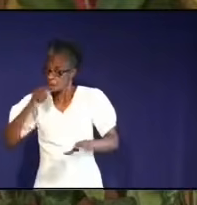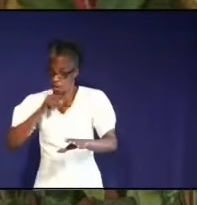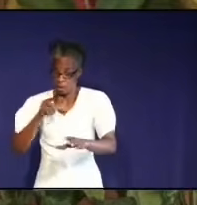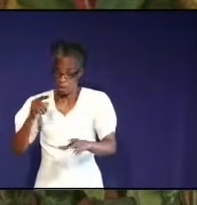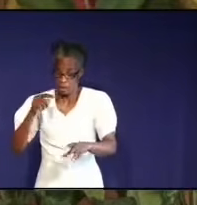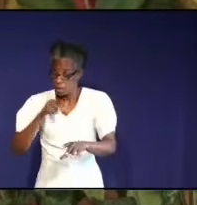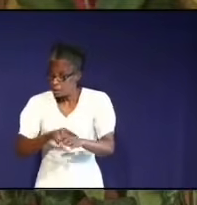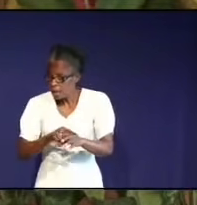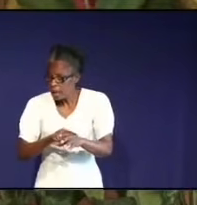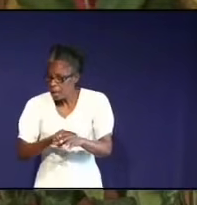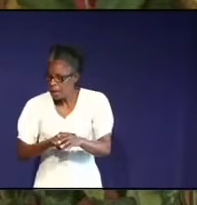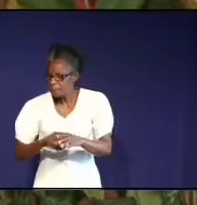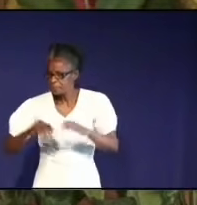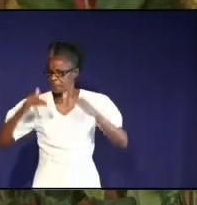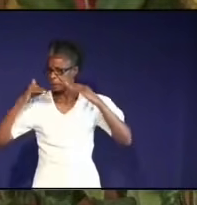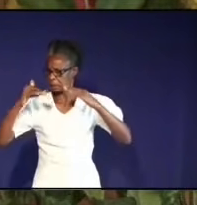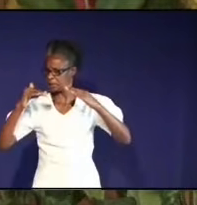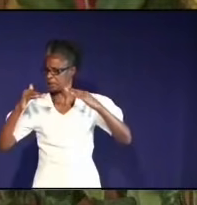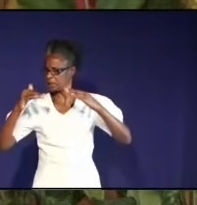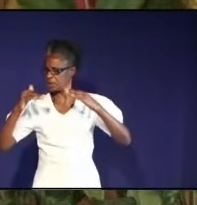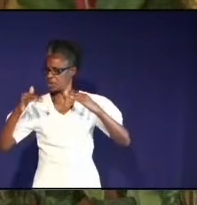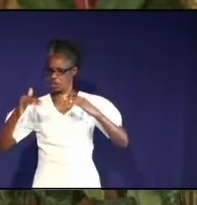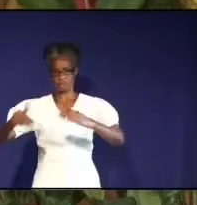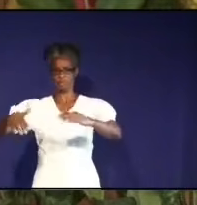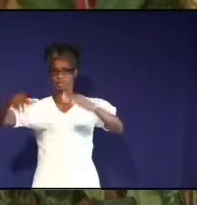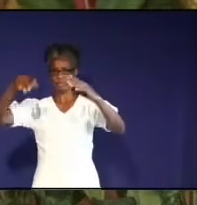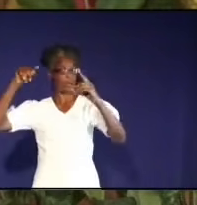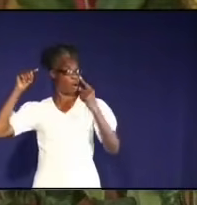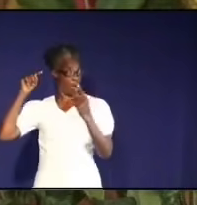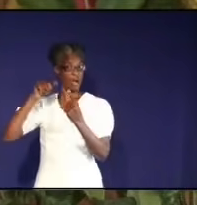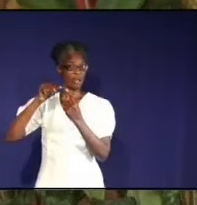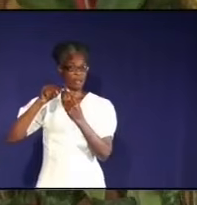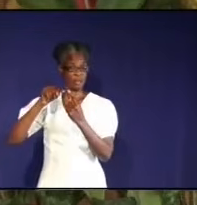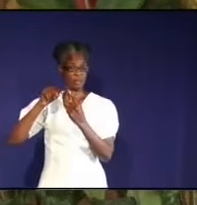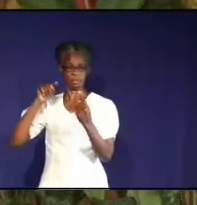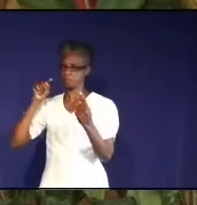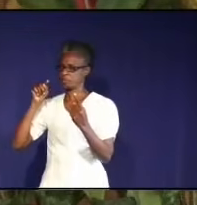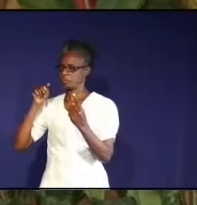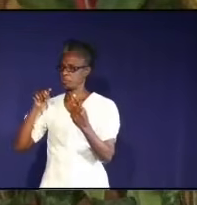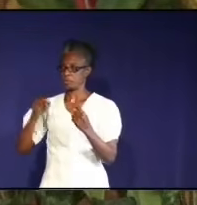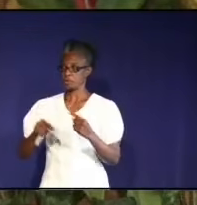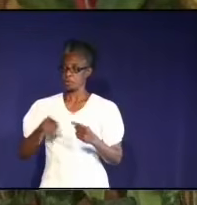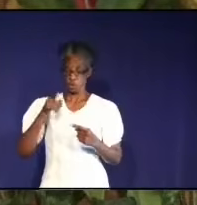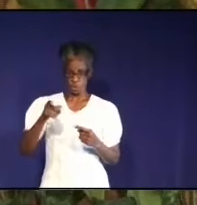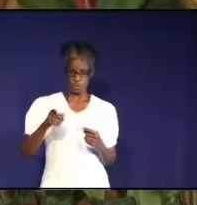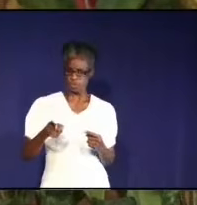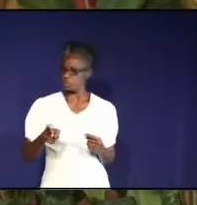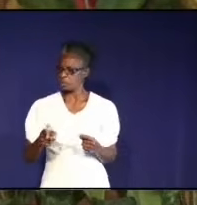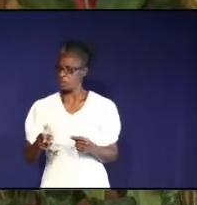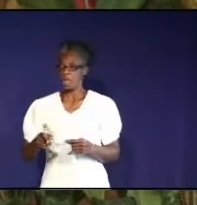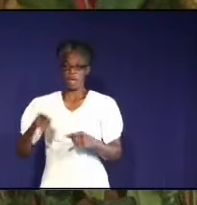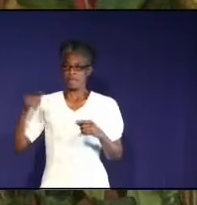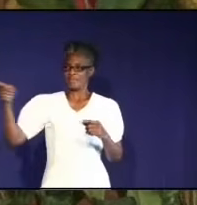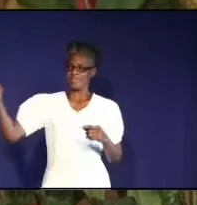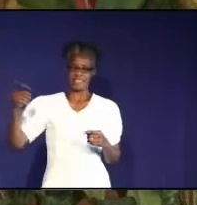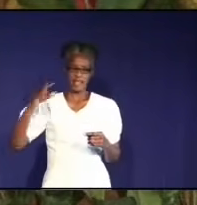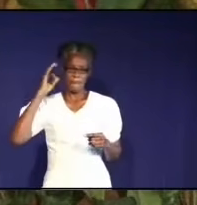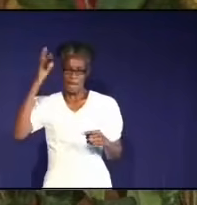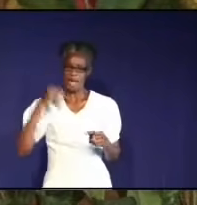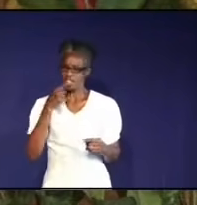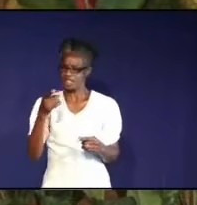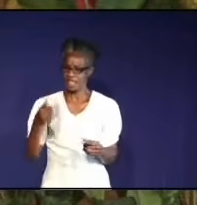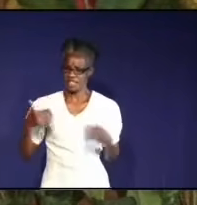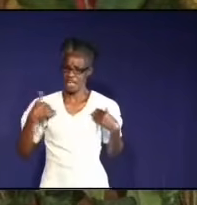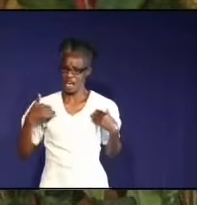time limitation, until. And if you are given into this English stuff, I have an English teacher sitting right here before me,